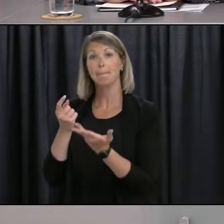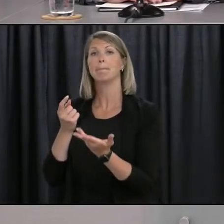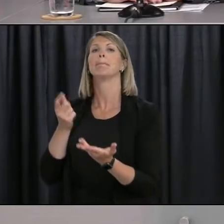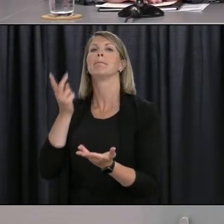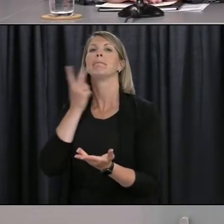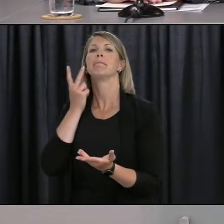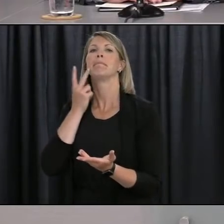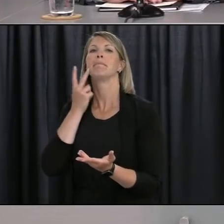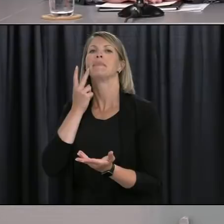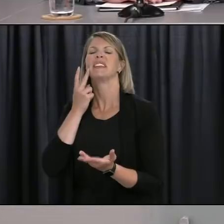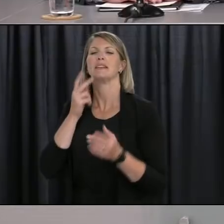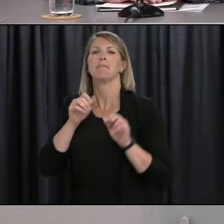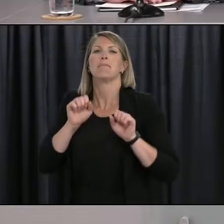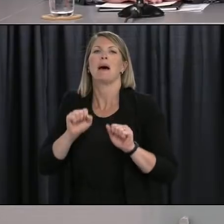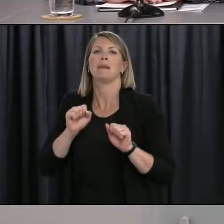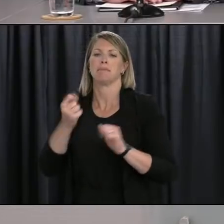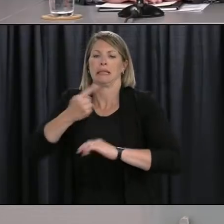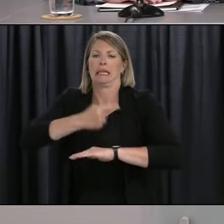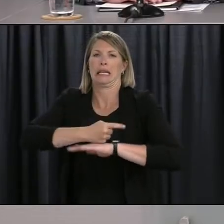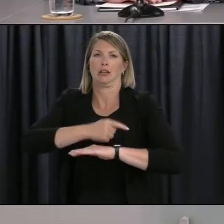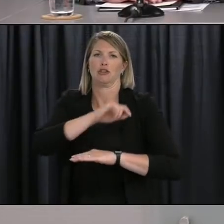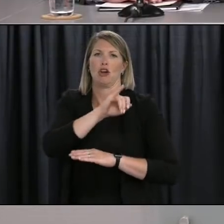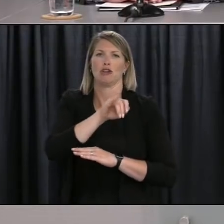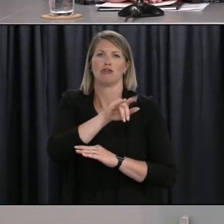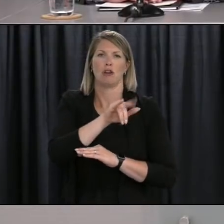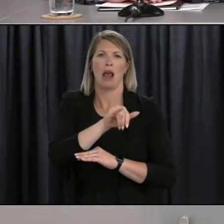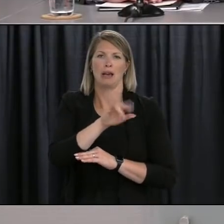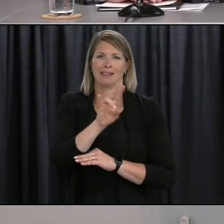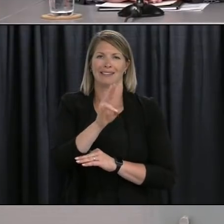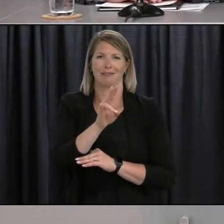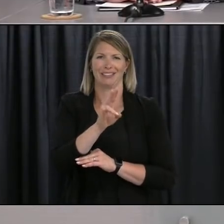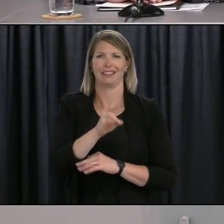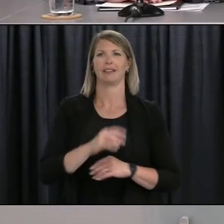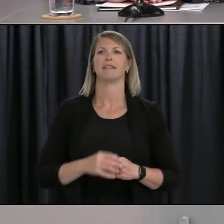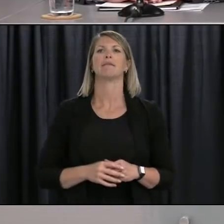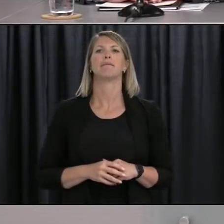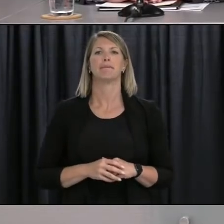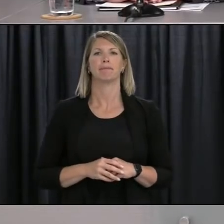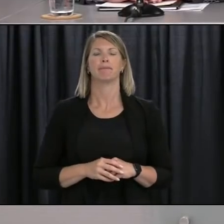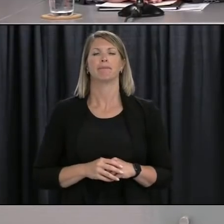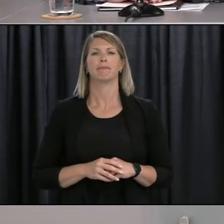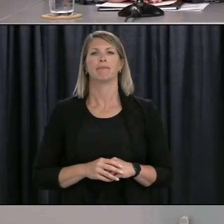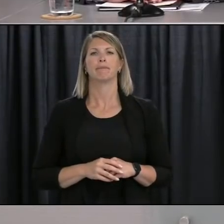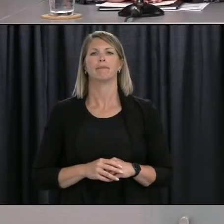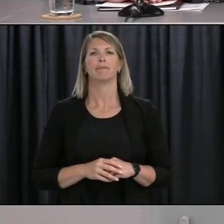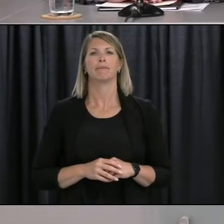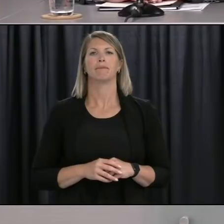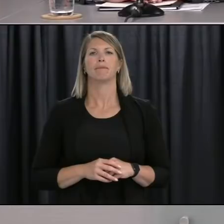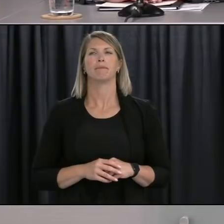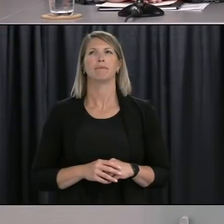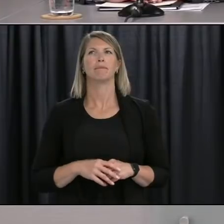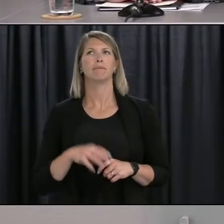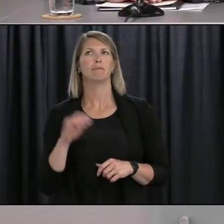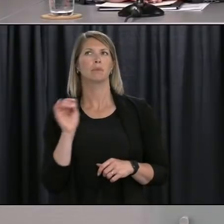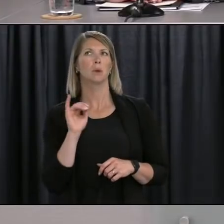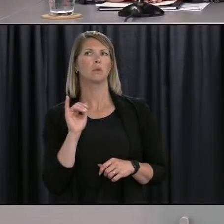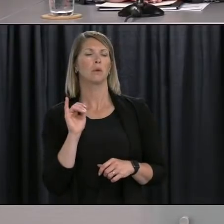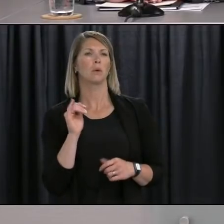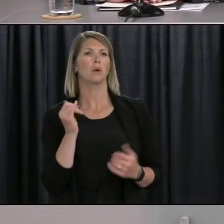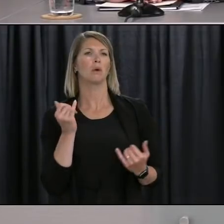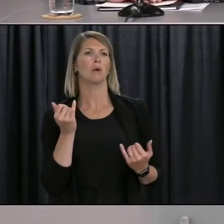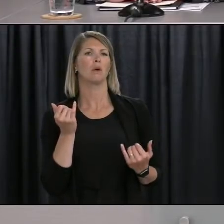Thank you. And so what is the plan if the province realize that there are more cases due to